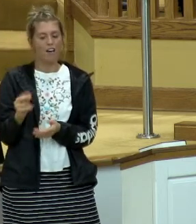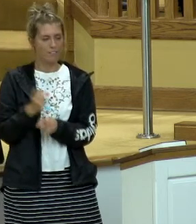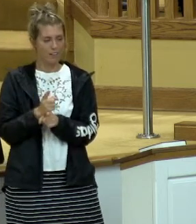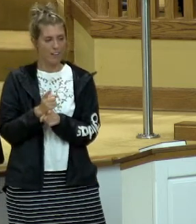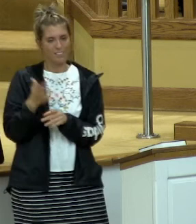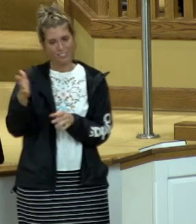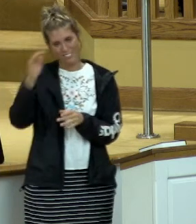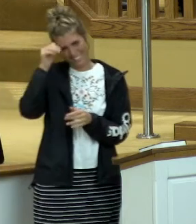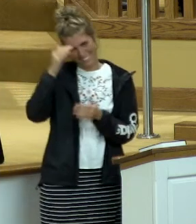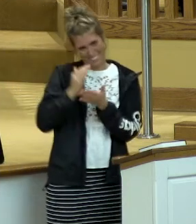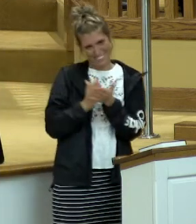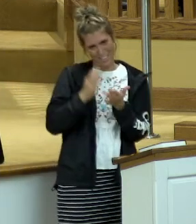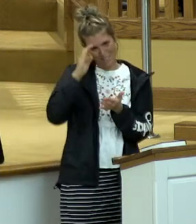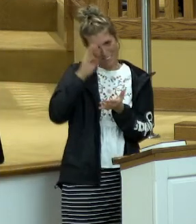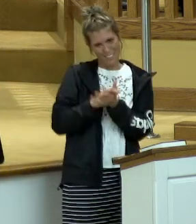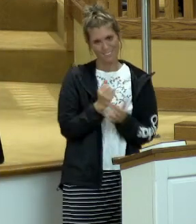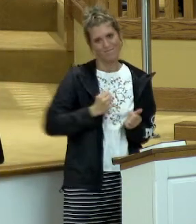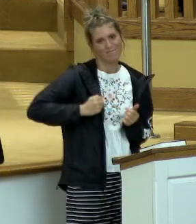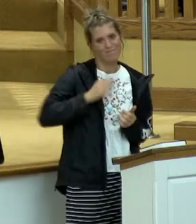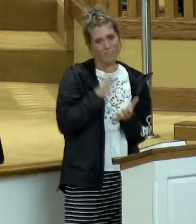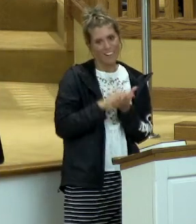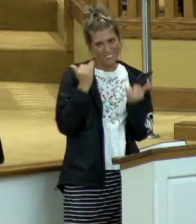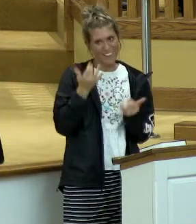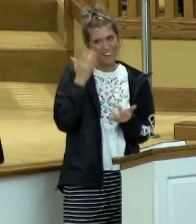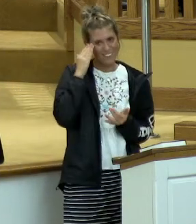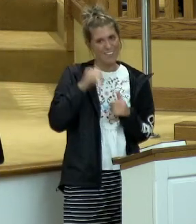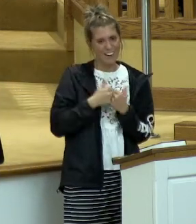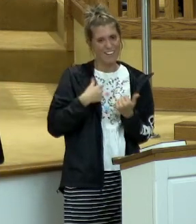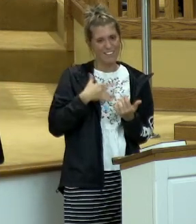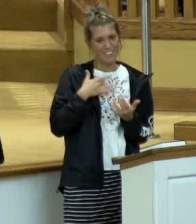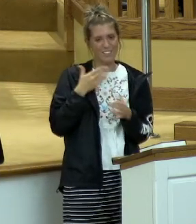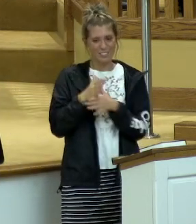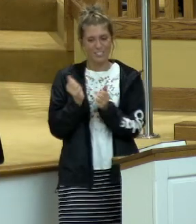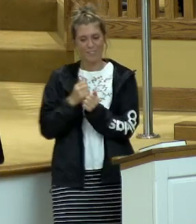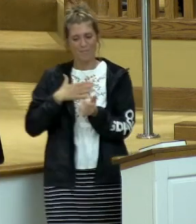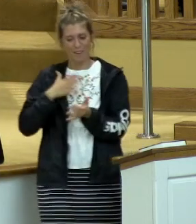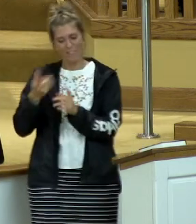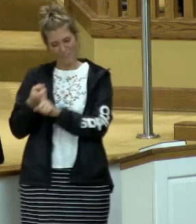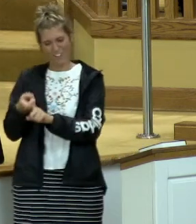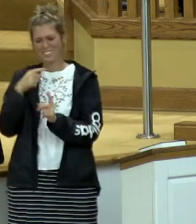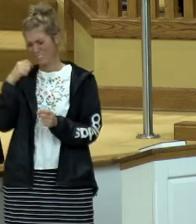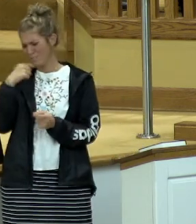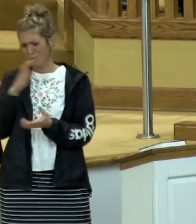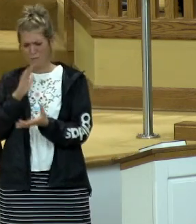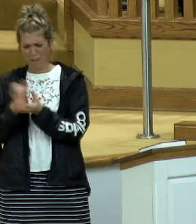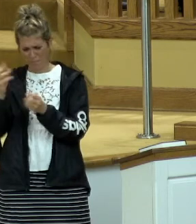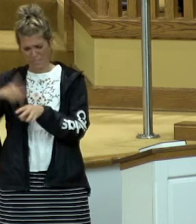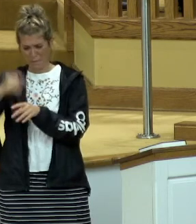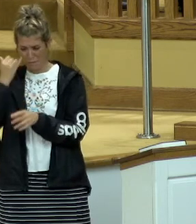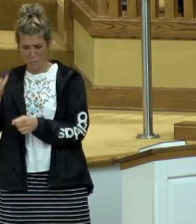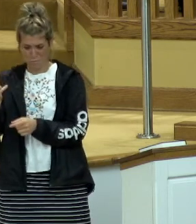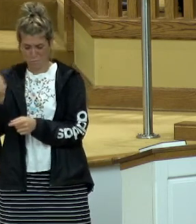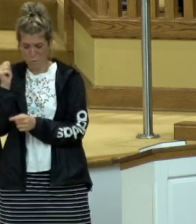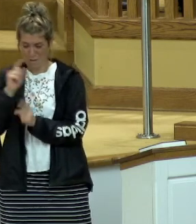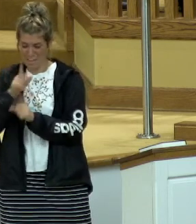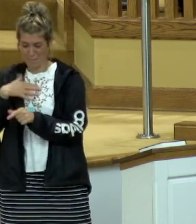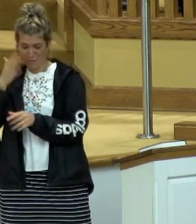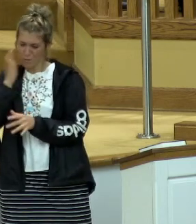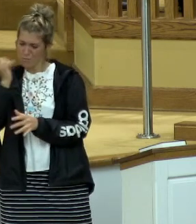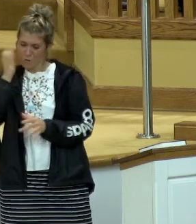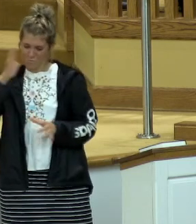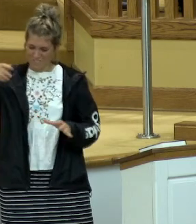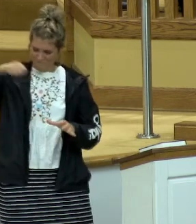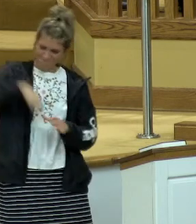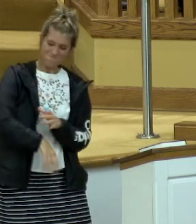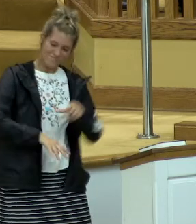Some of you husbands are nudging your wives right now because I know exactly, you know exactly how I feel. I was sharing this with Dave Bishop. He goes, oh, I told my wife many times, if you don't answer the phone, I'm going to take your phone and throw it into the toilet, okay?